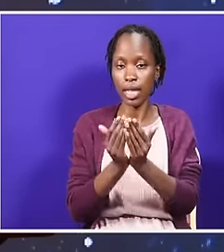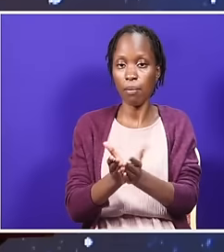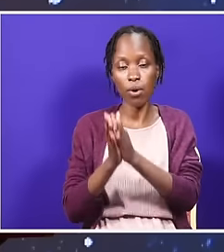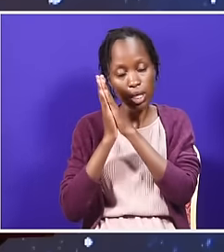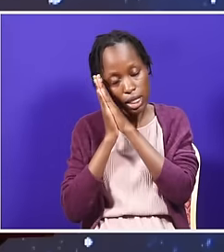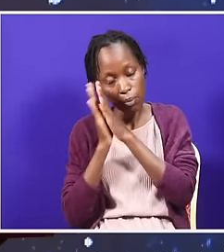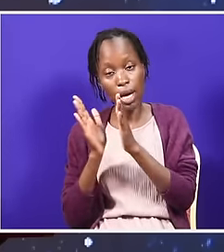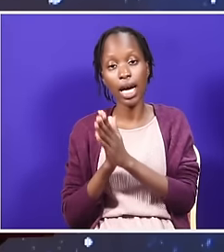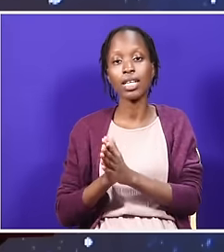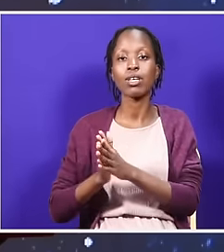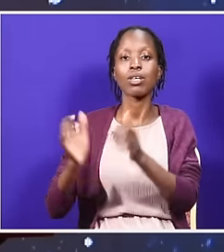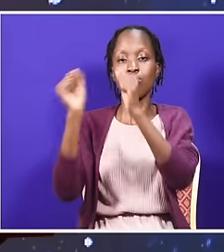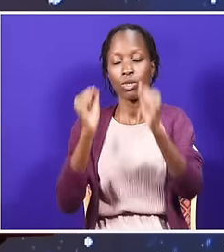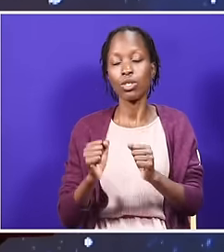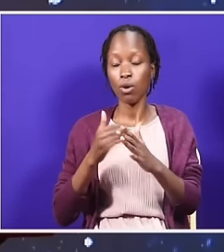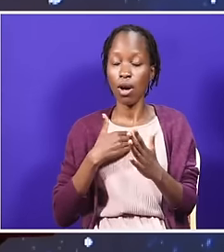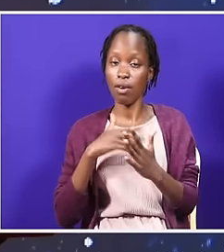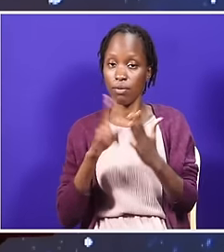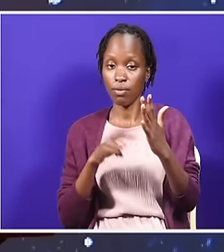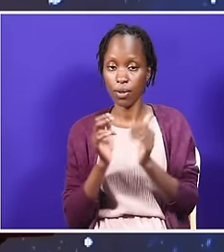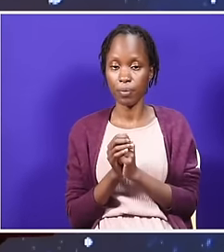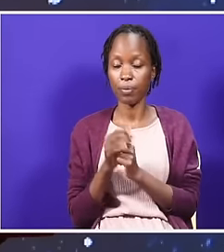in the stern. So let me read it to you.